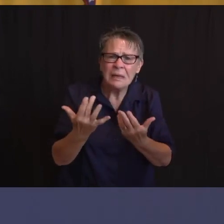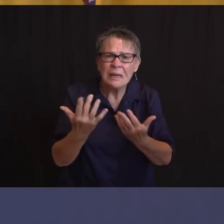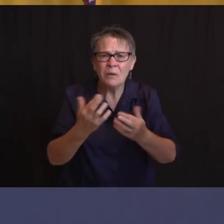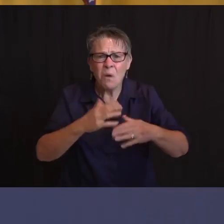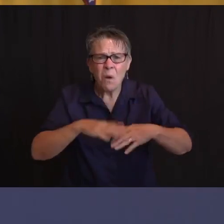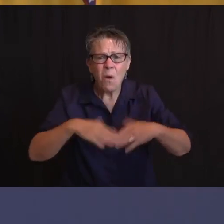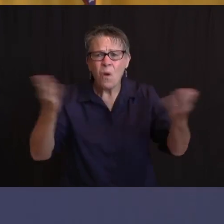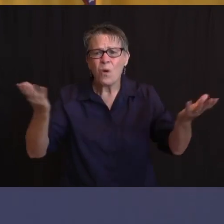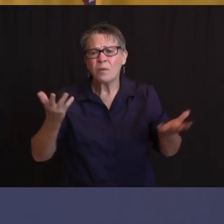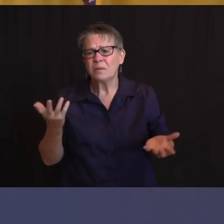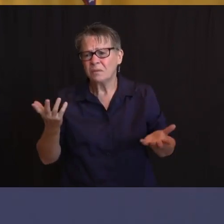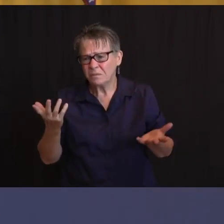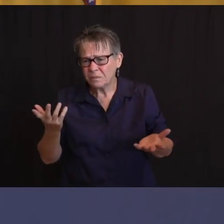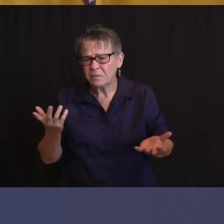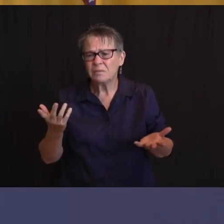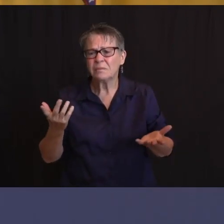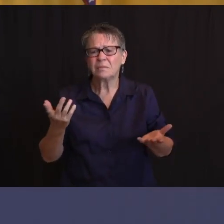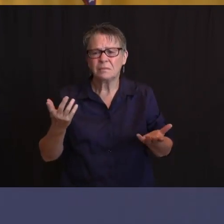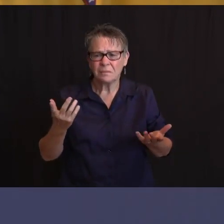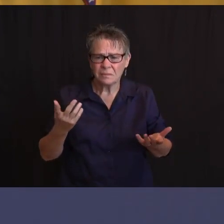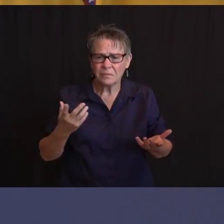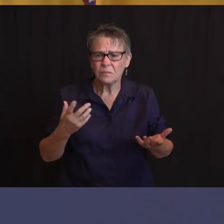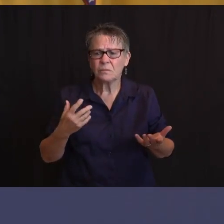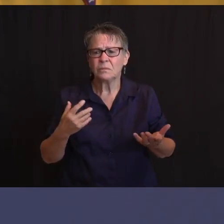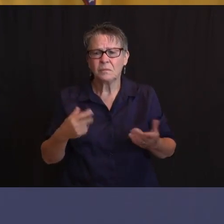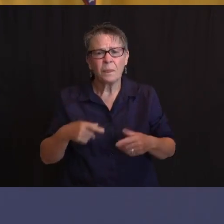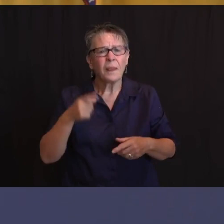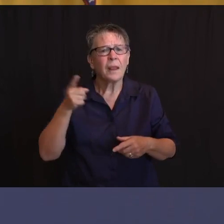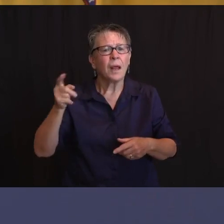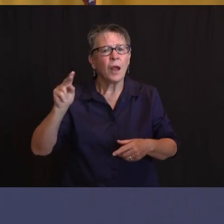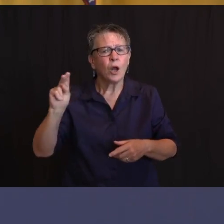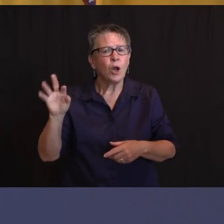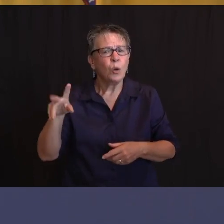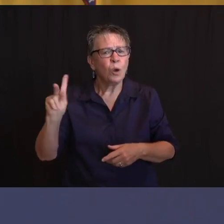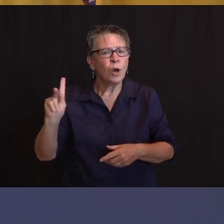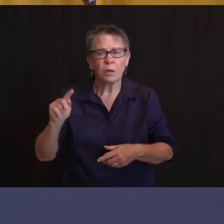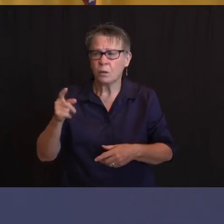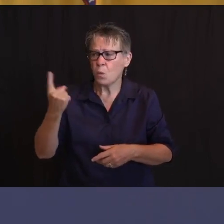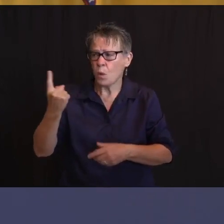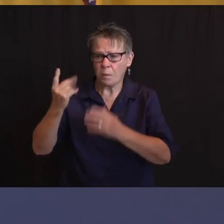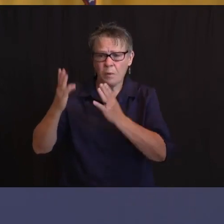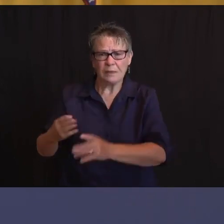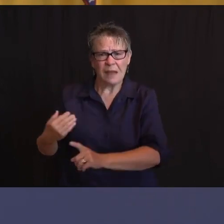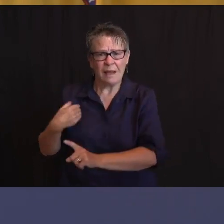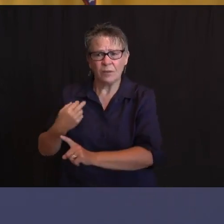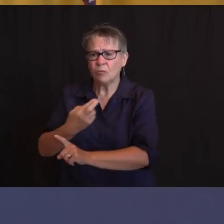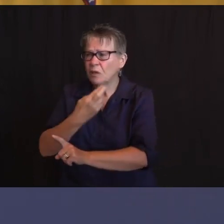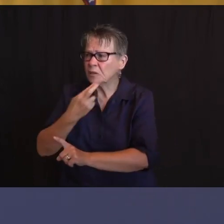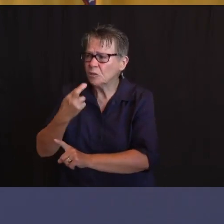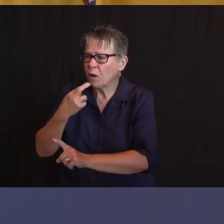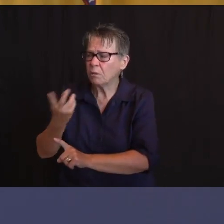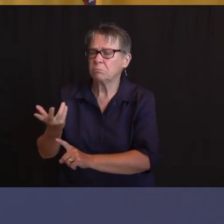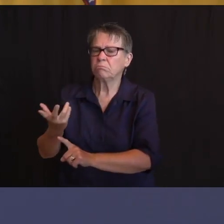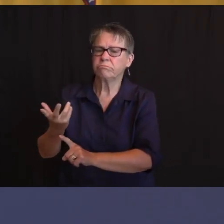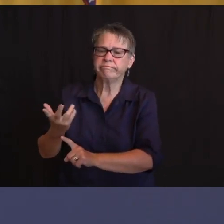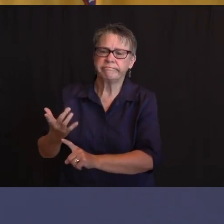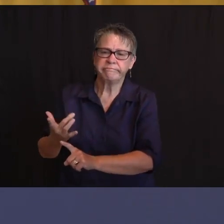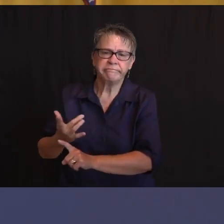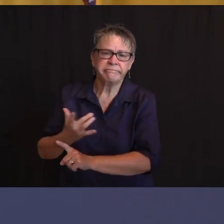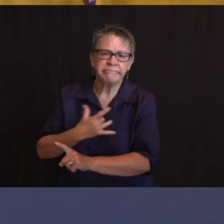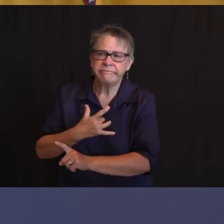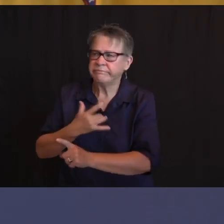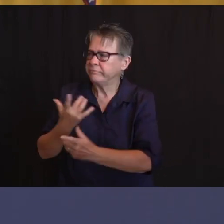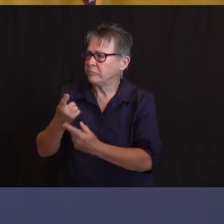lot of her friends who are in the restaurant business in Newark, and our particular sympathy is with the restaurants that don't have